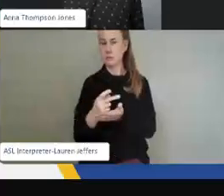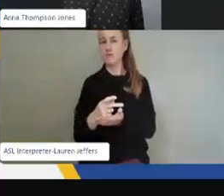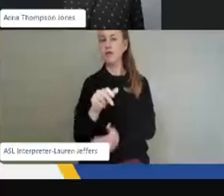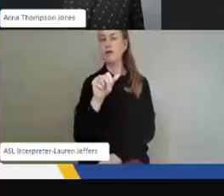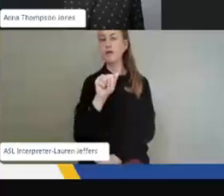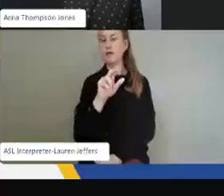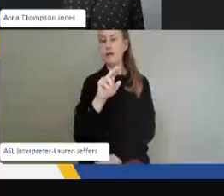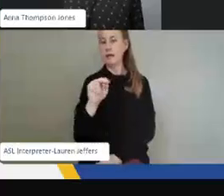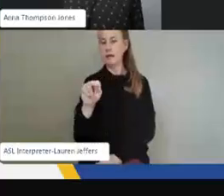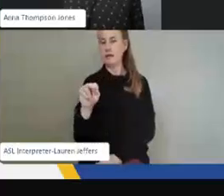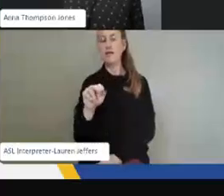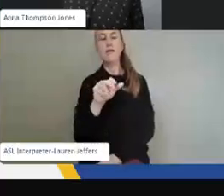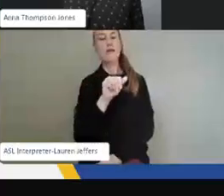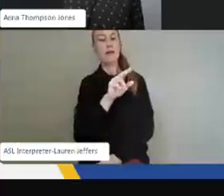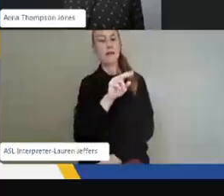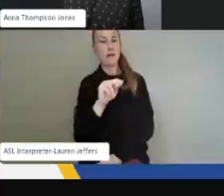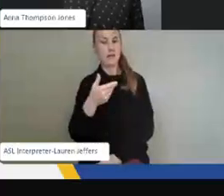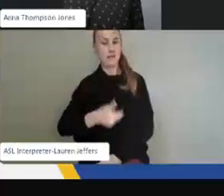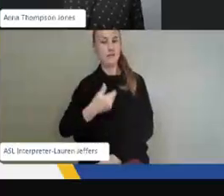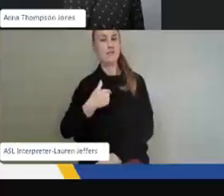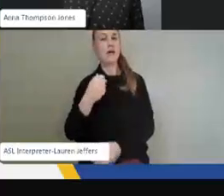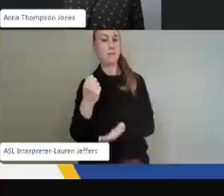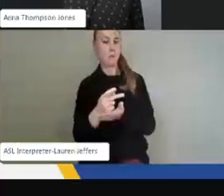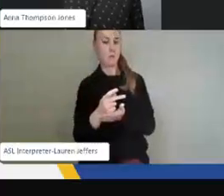Ann. This is Ann. I approve.